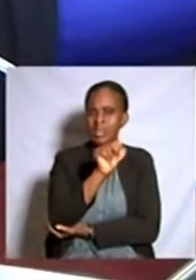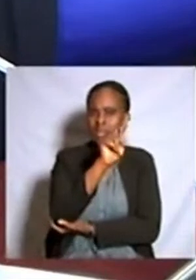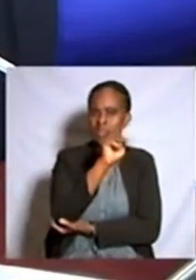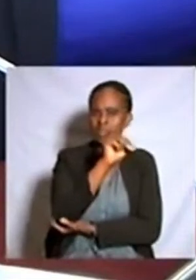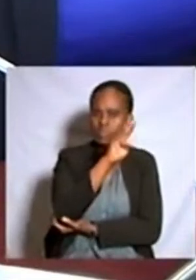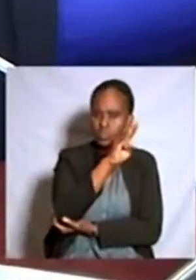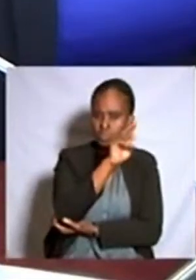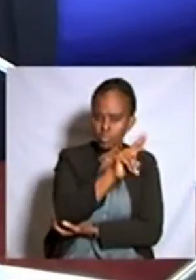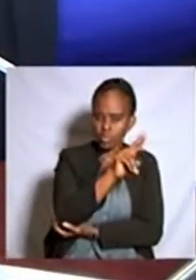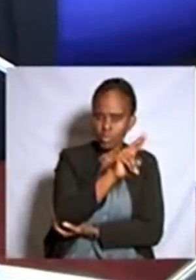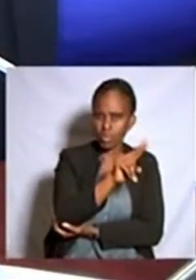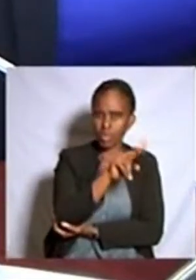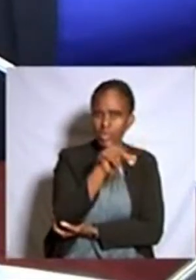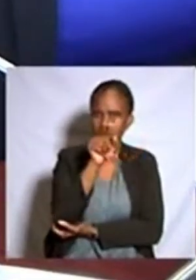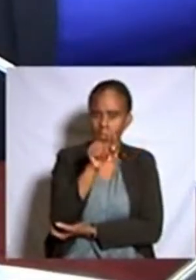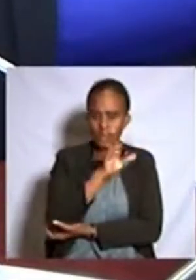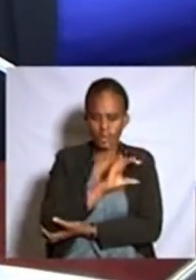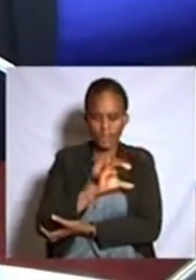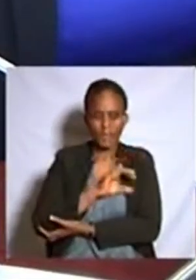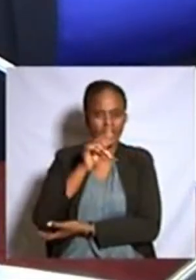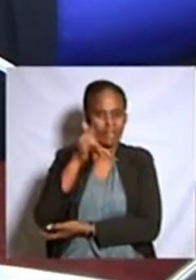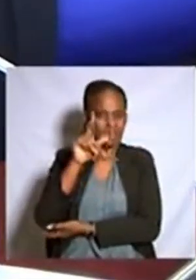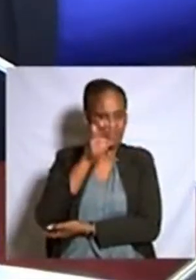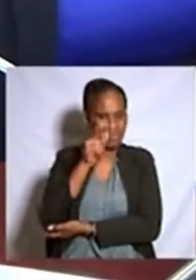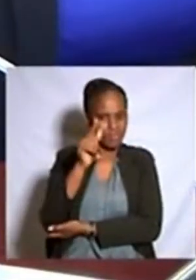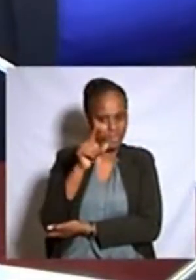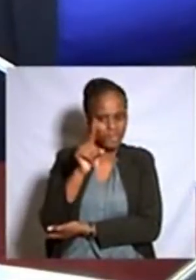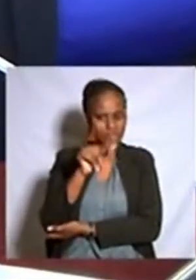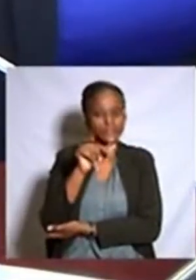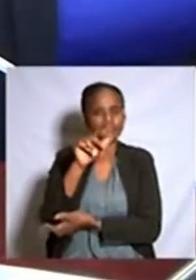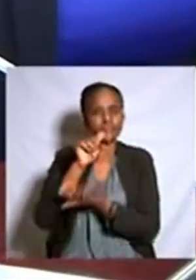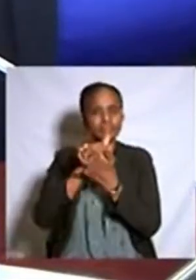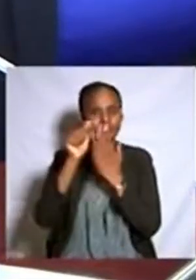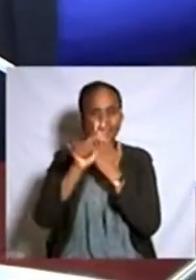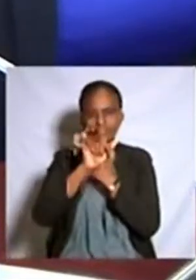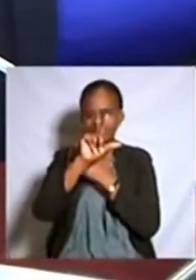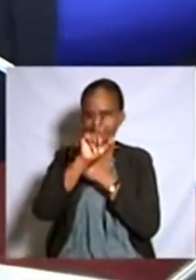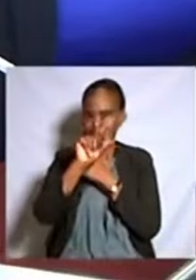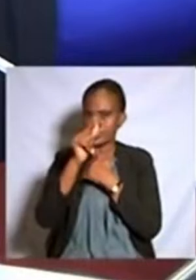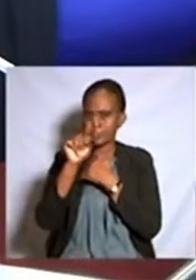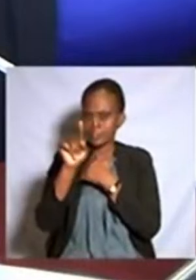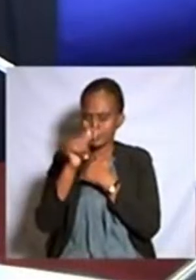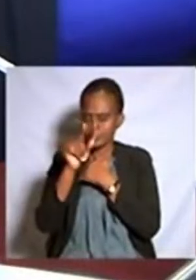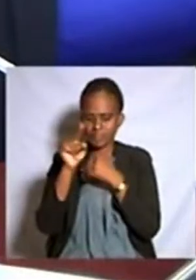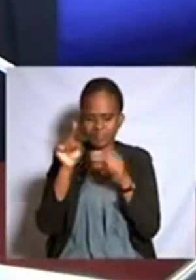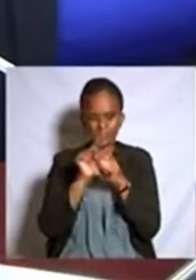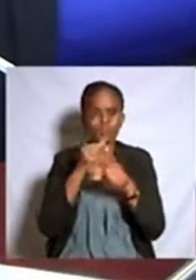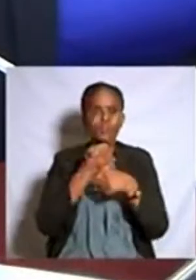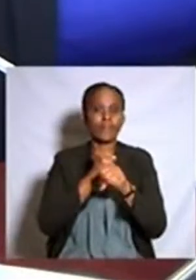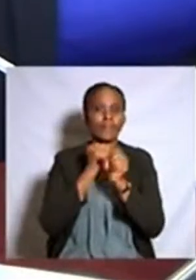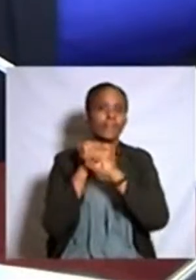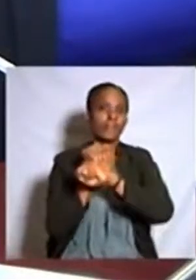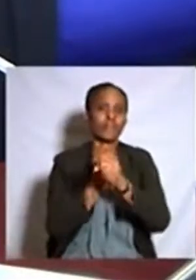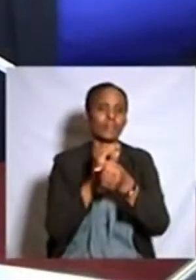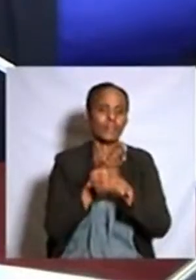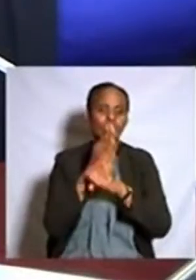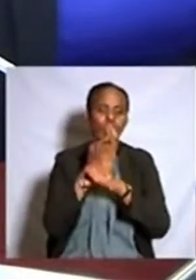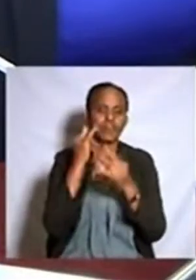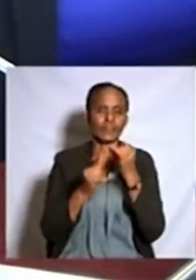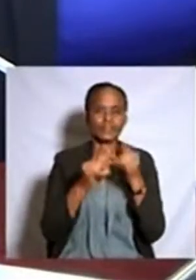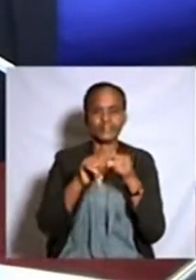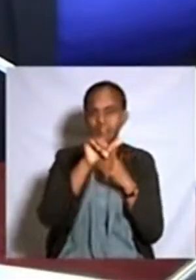Mondela and Company on 21st August 2020 to procure title and perfect security thereafter. As